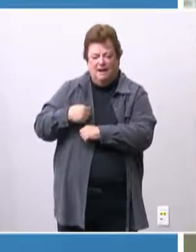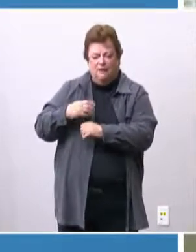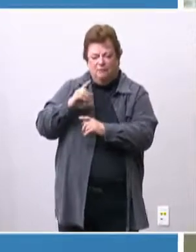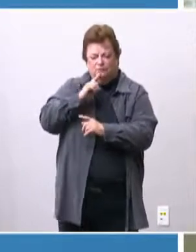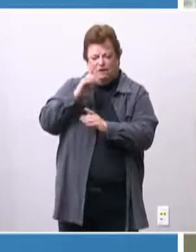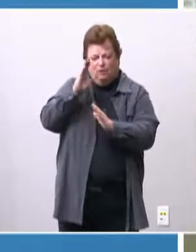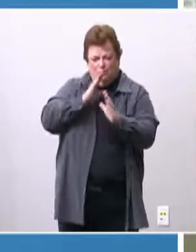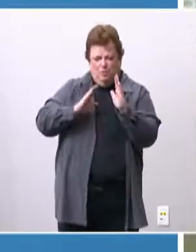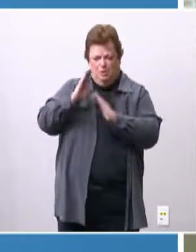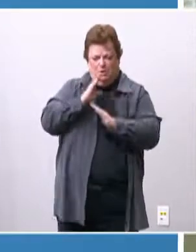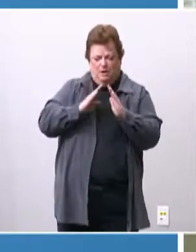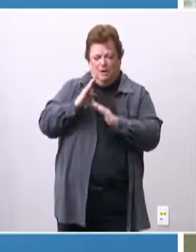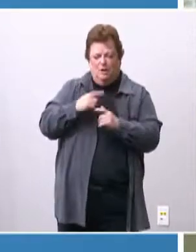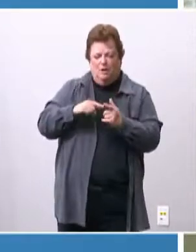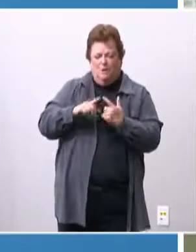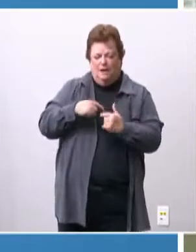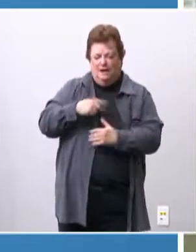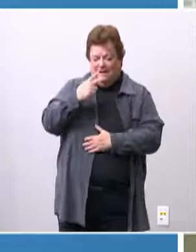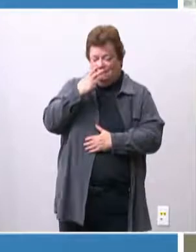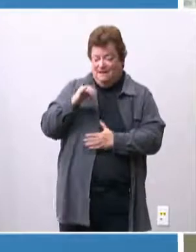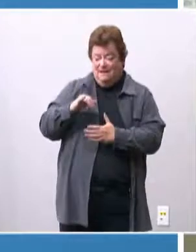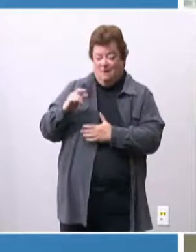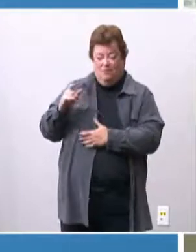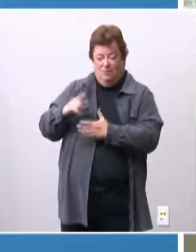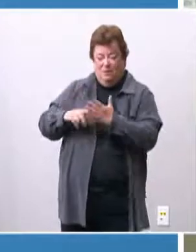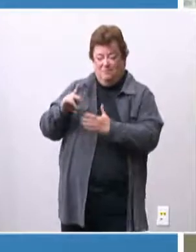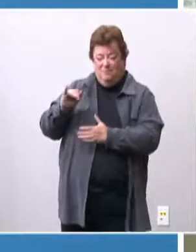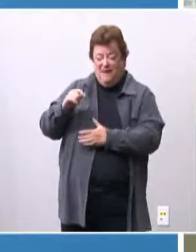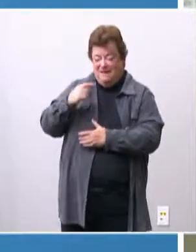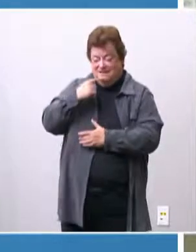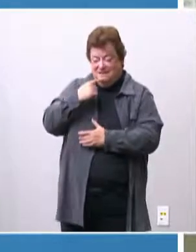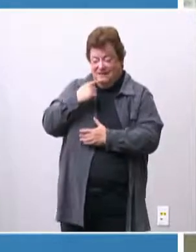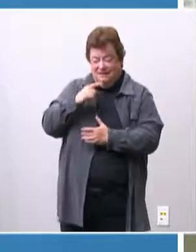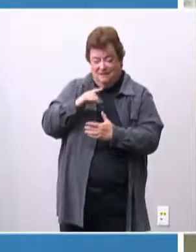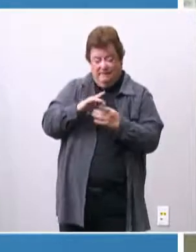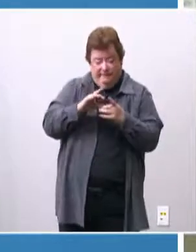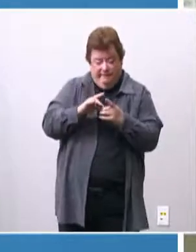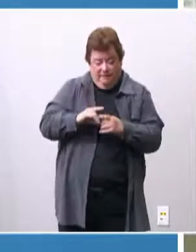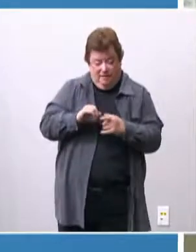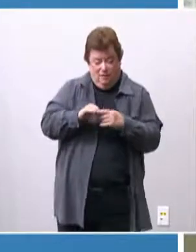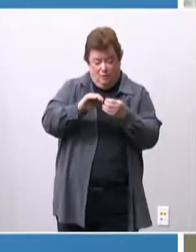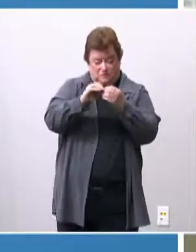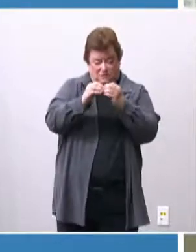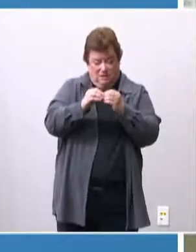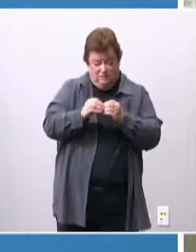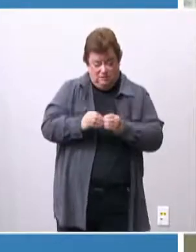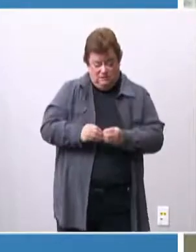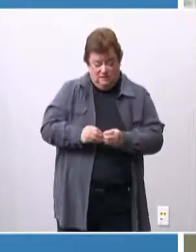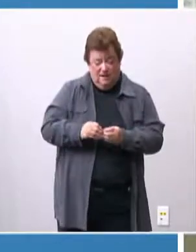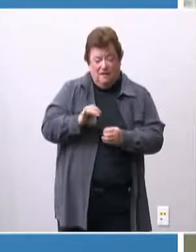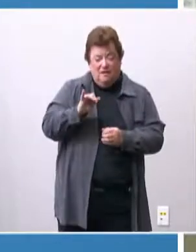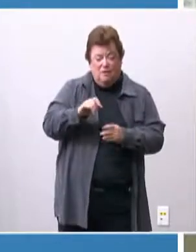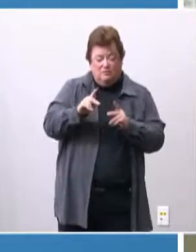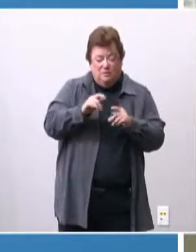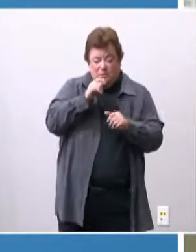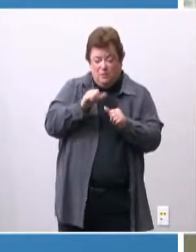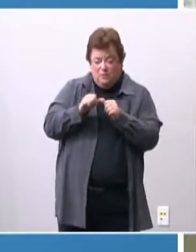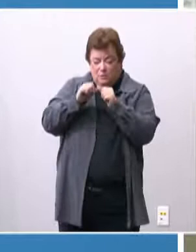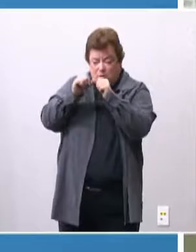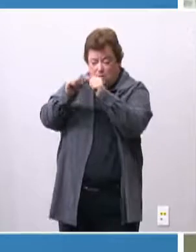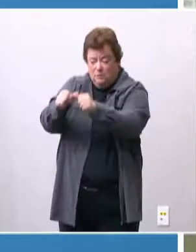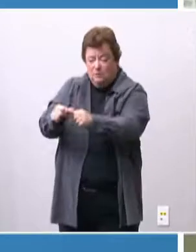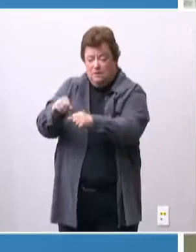when you see, as Pat pointed out, those numbers and that the number of sustained hospitalizations, and these people are in the hospital